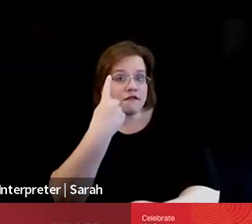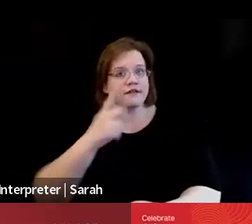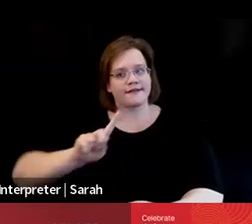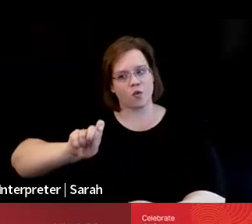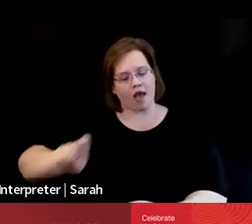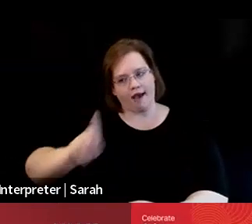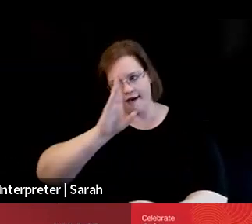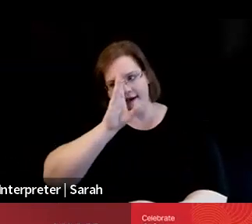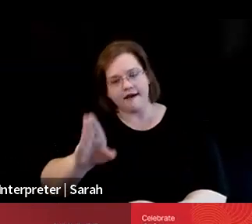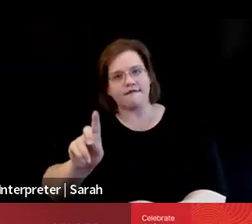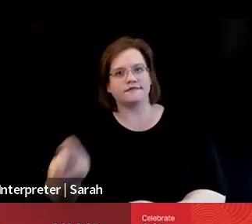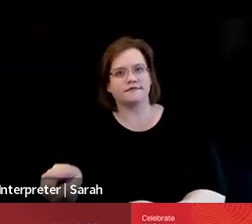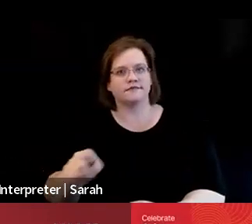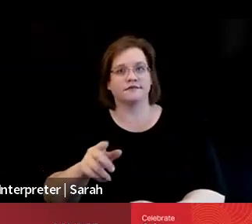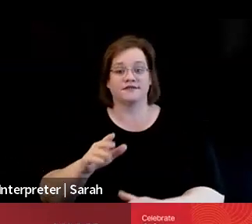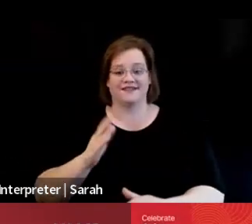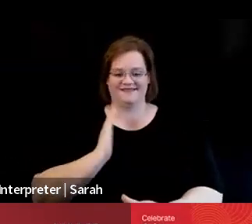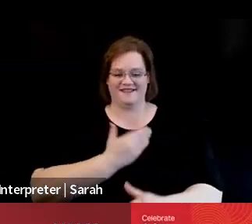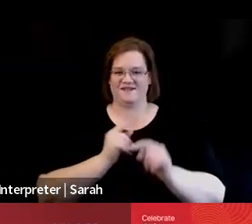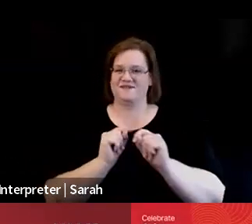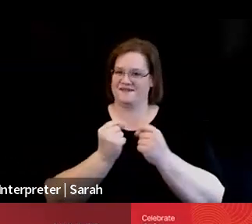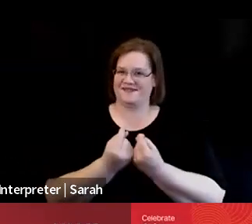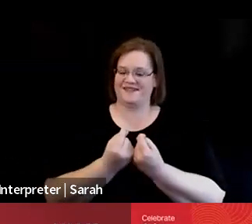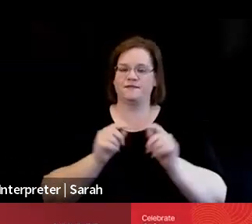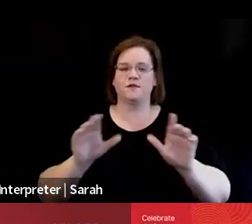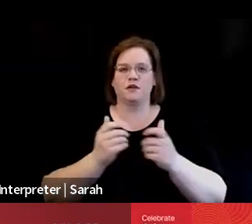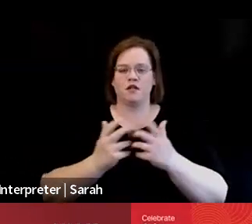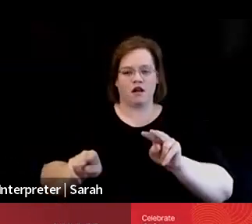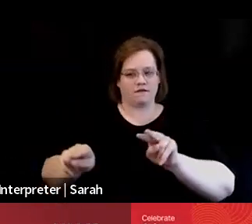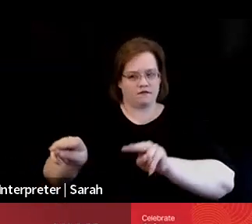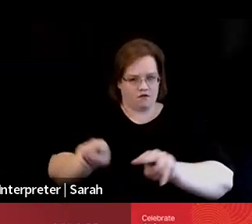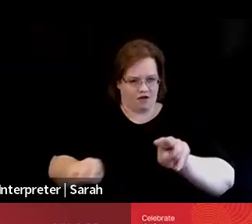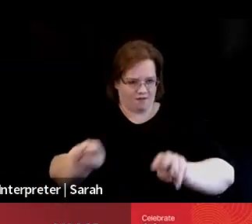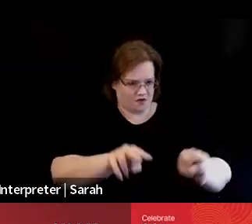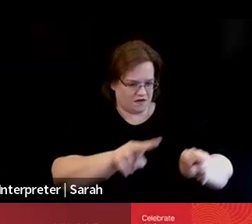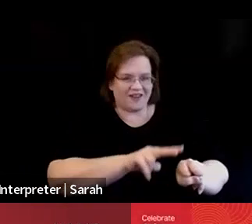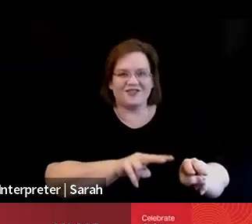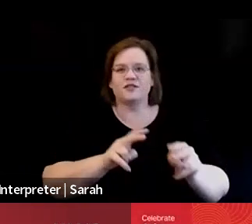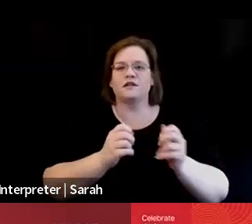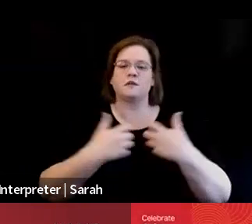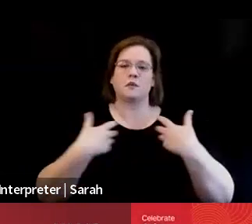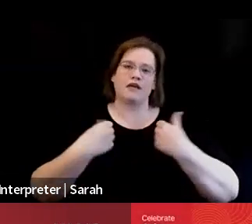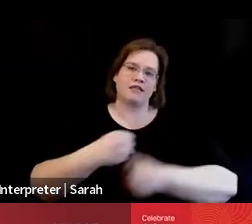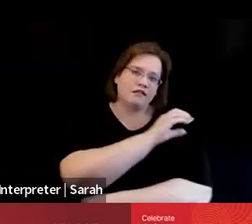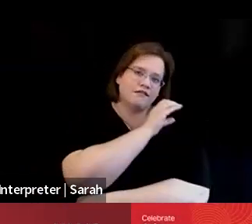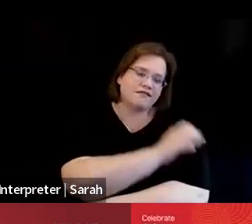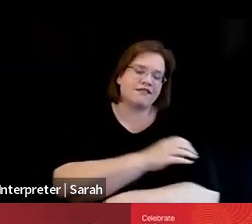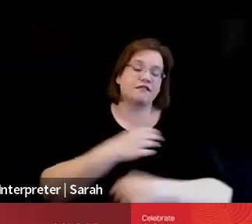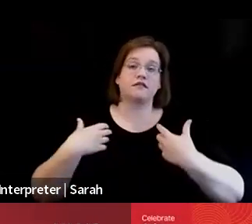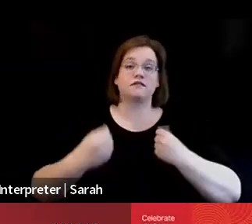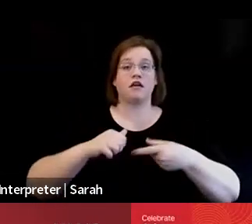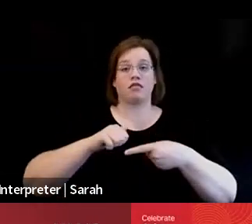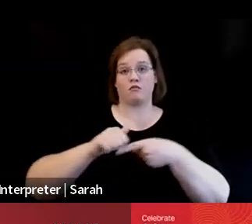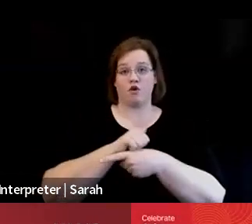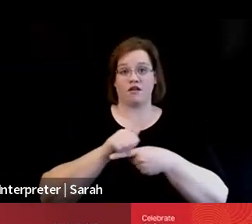ask. And our team's been doing a lot of observations in health clinics and public health practices as well,